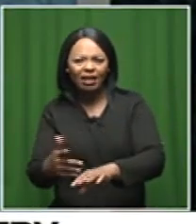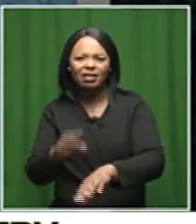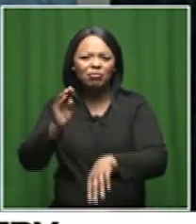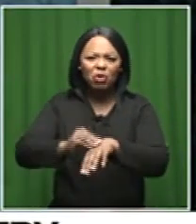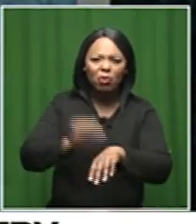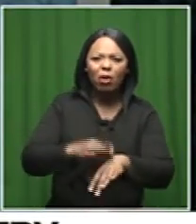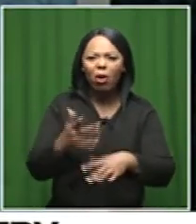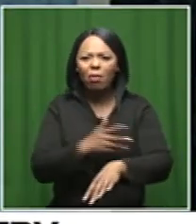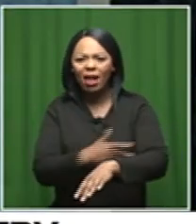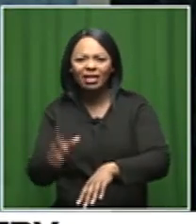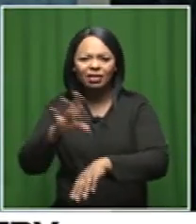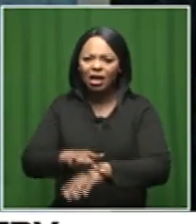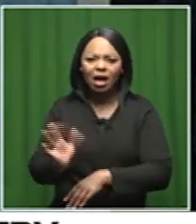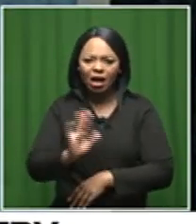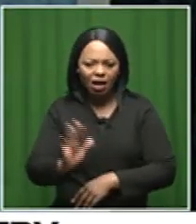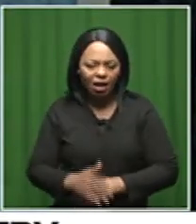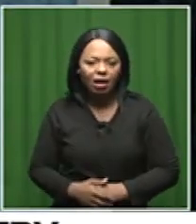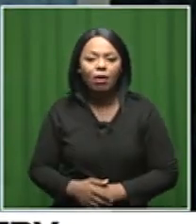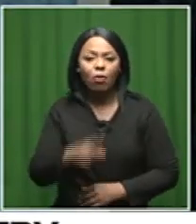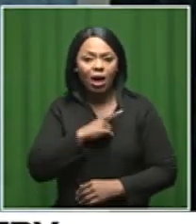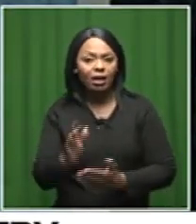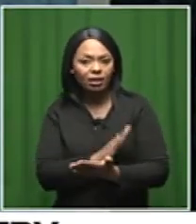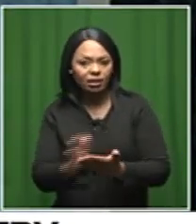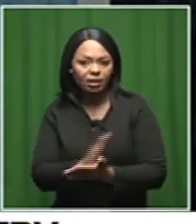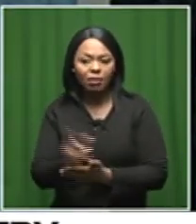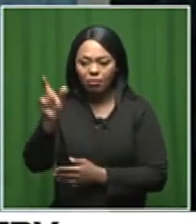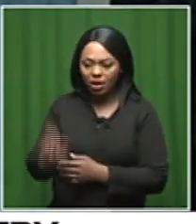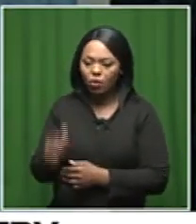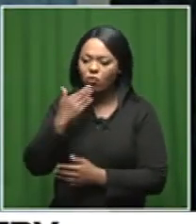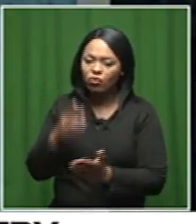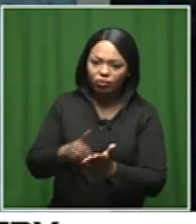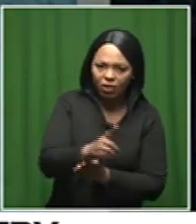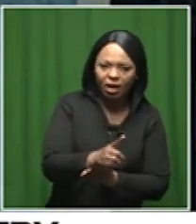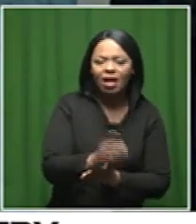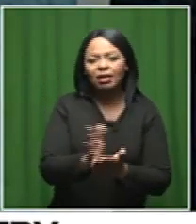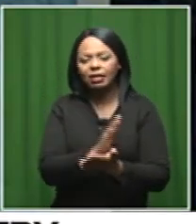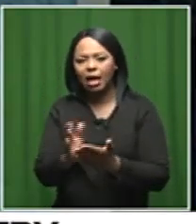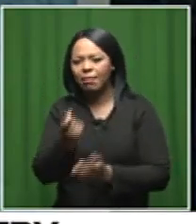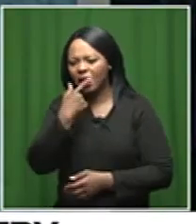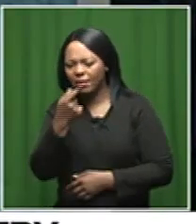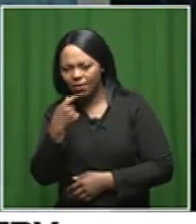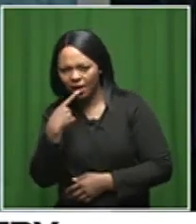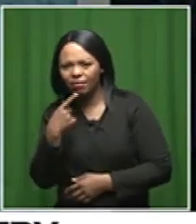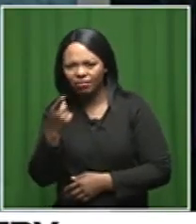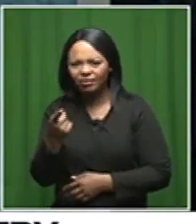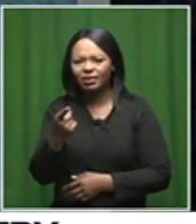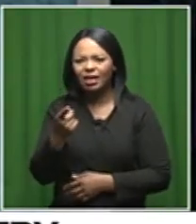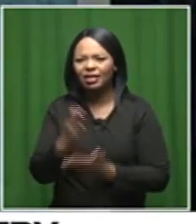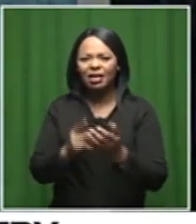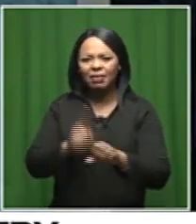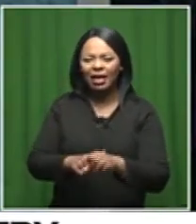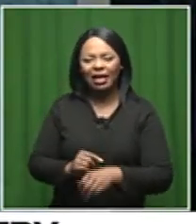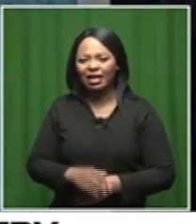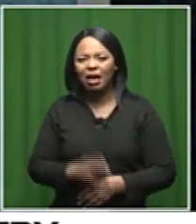many conditions and types of medication that you can take that would still allow you to be eligible. You can, for example, be a